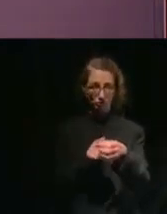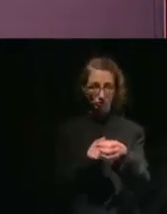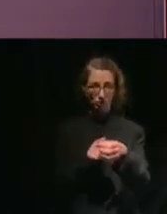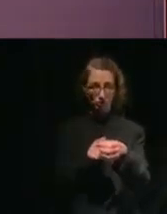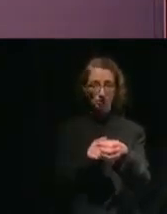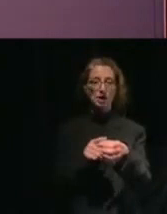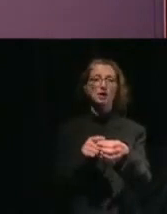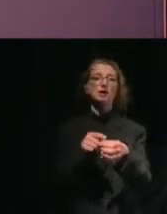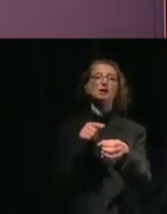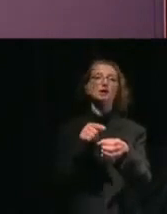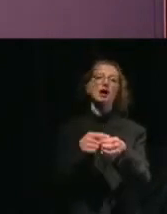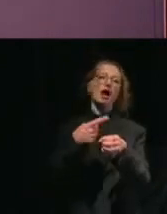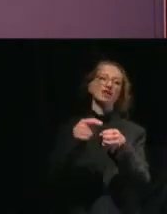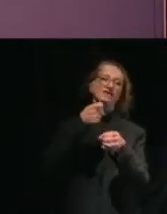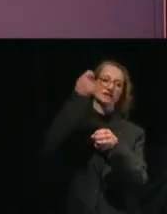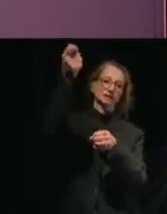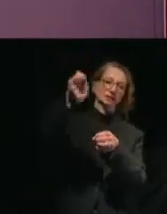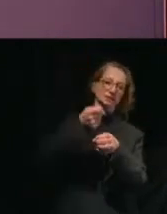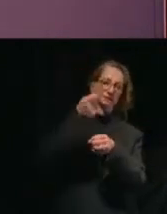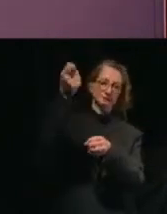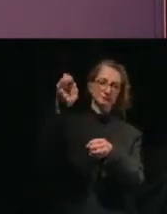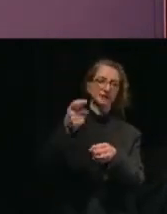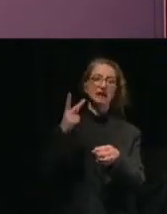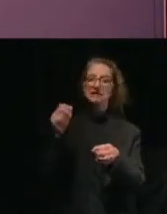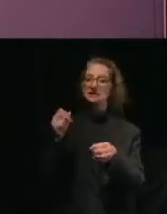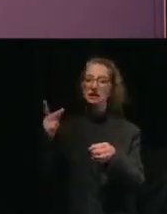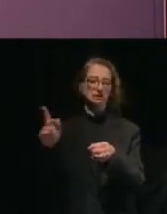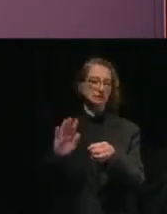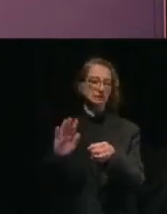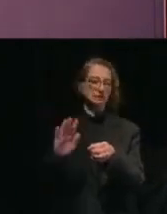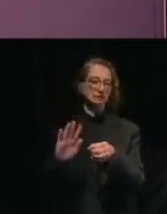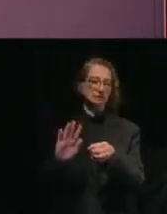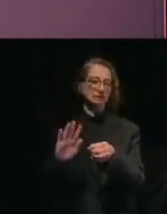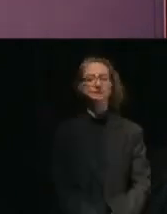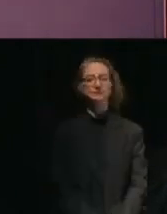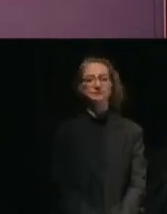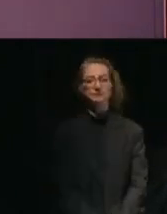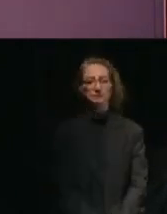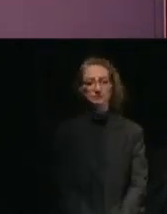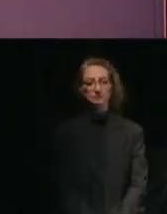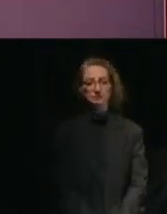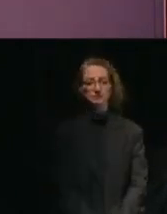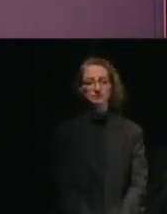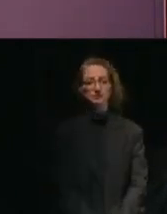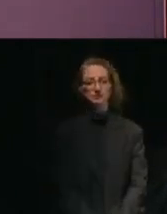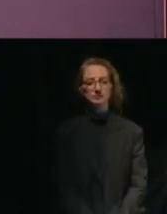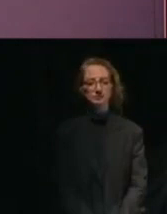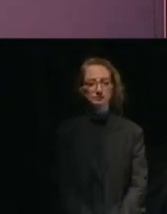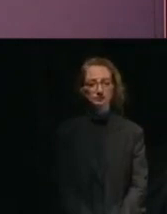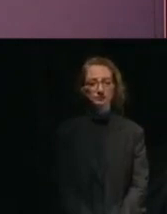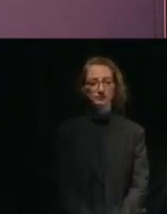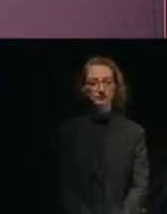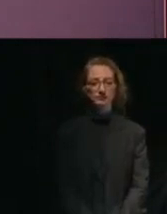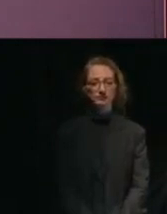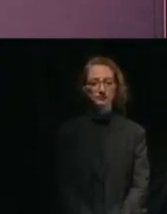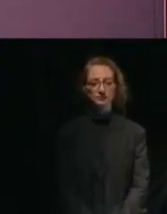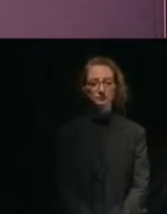because if they are part-time employed, then they don't need a membership in the KSK. And for those who work serially,